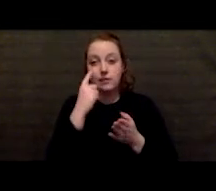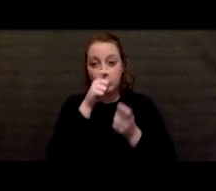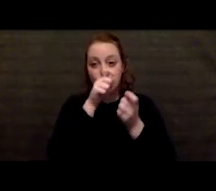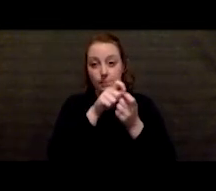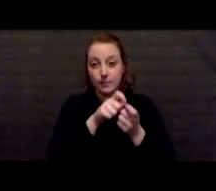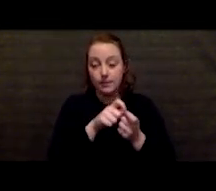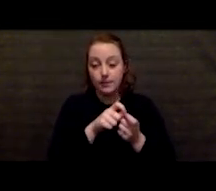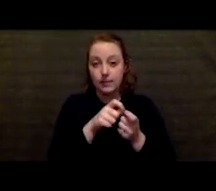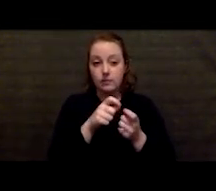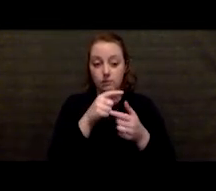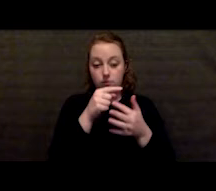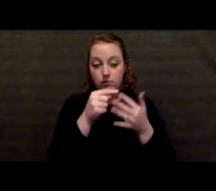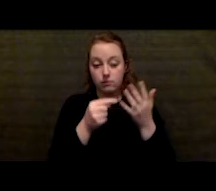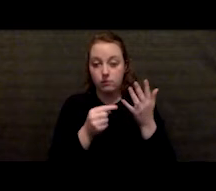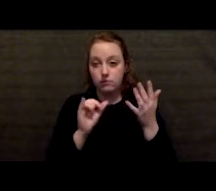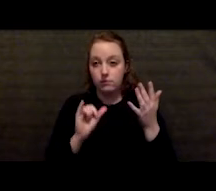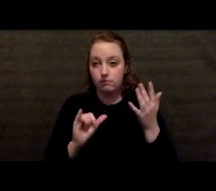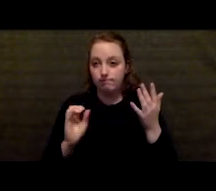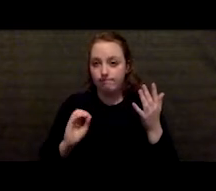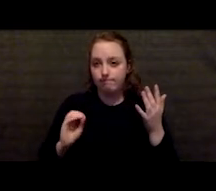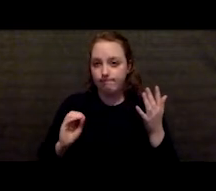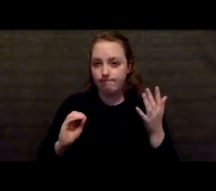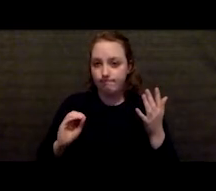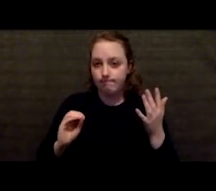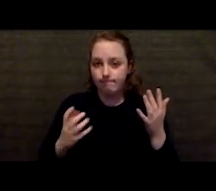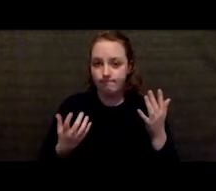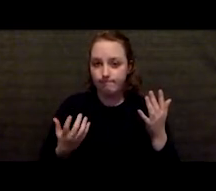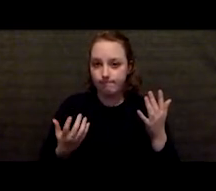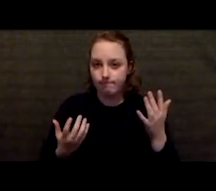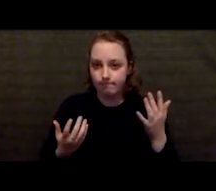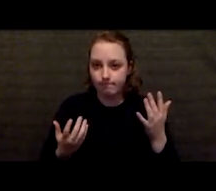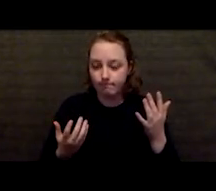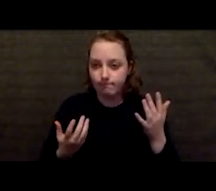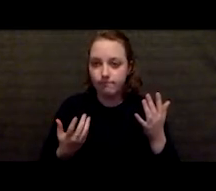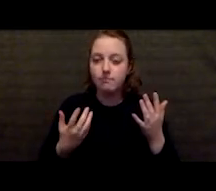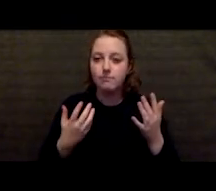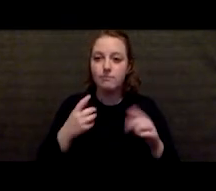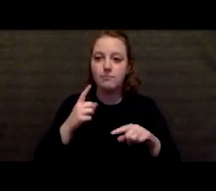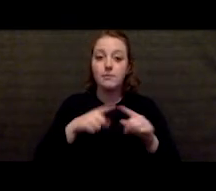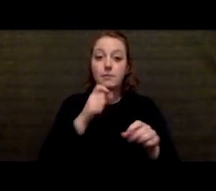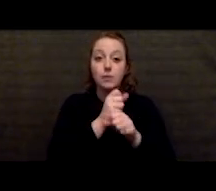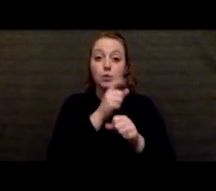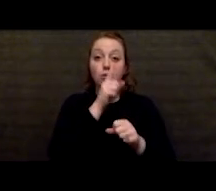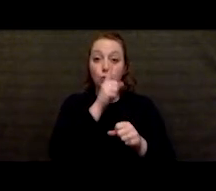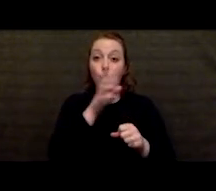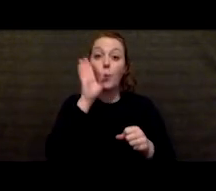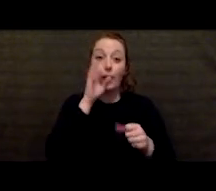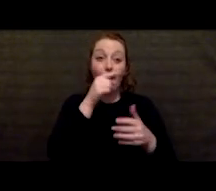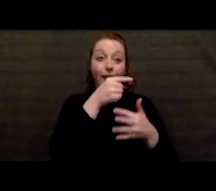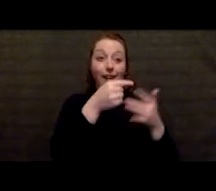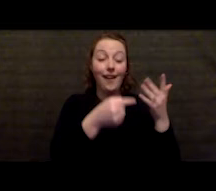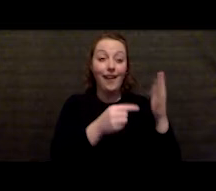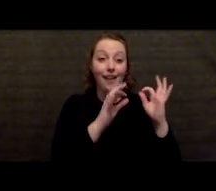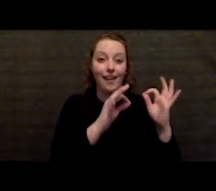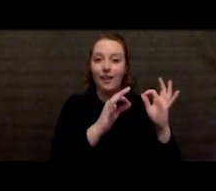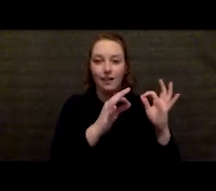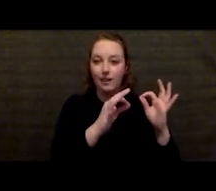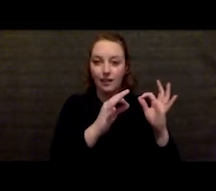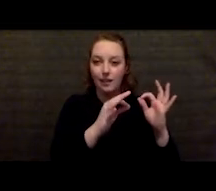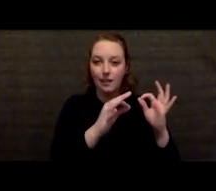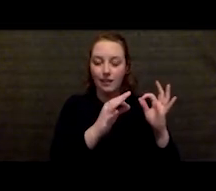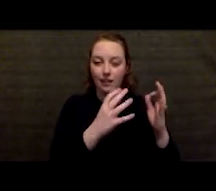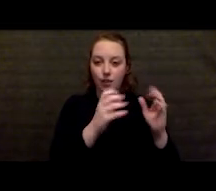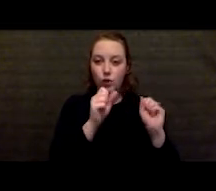exactly what money we do have to make any renovations. We can't guarantee what's going to be done. And as we found out last week, we're